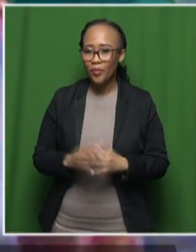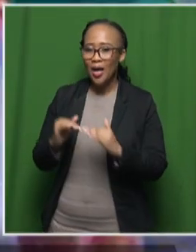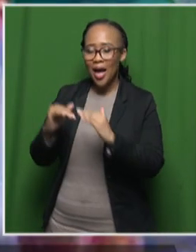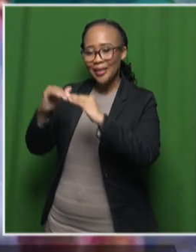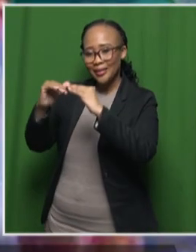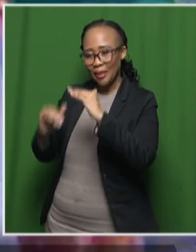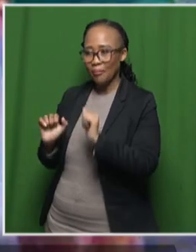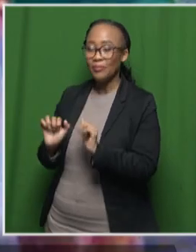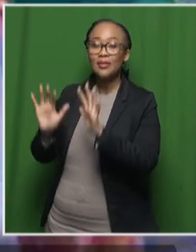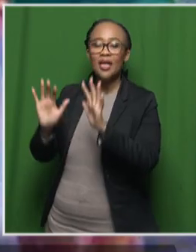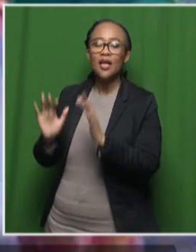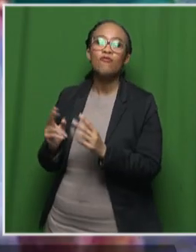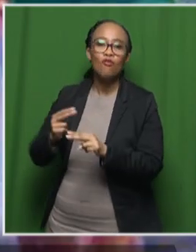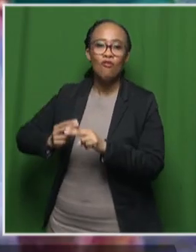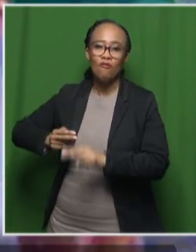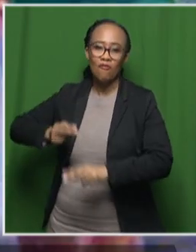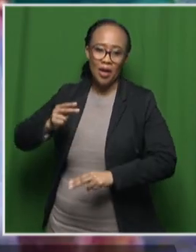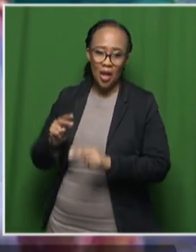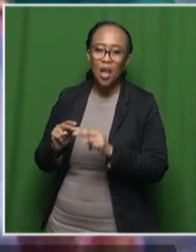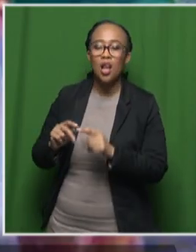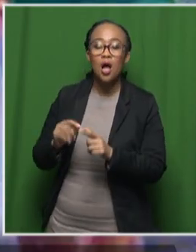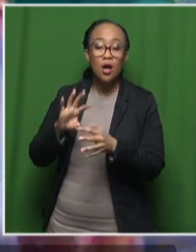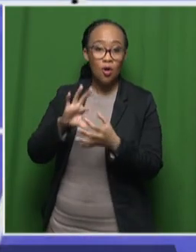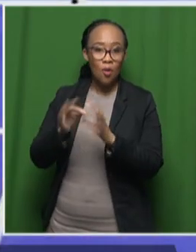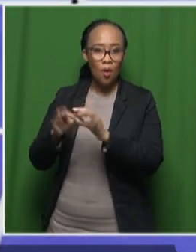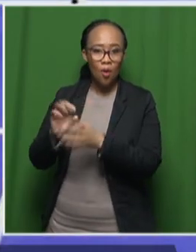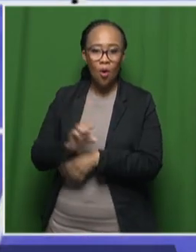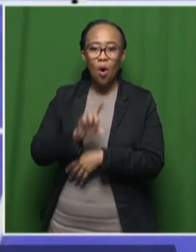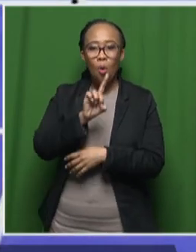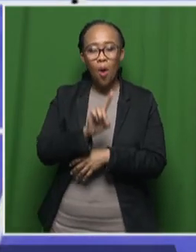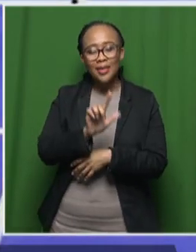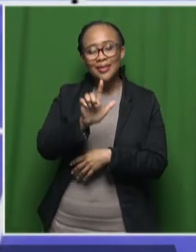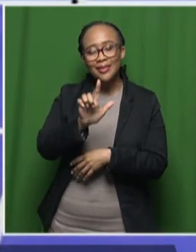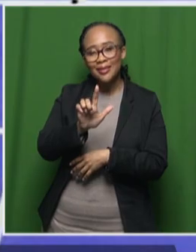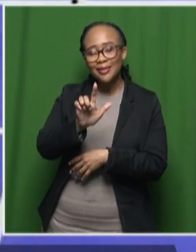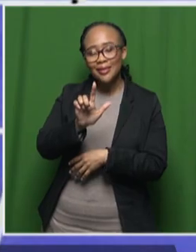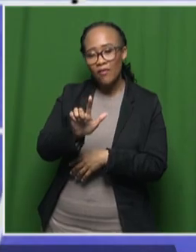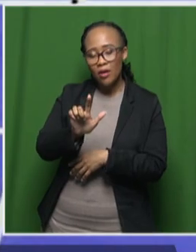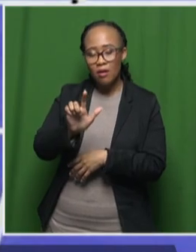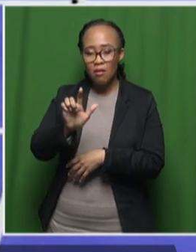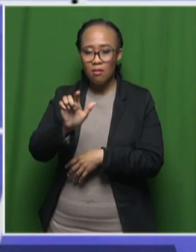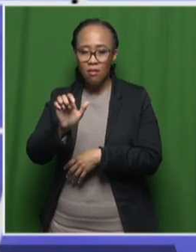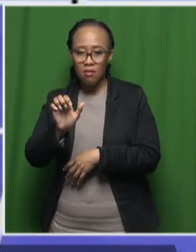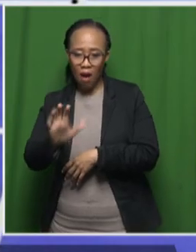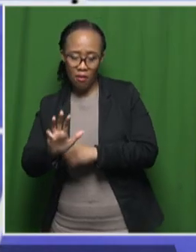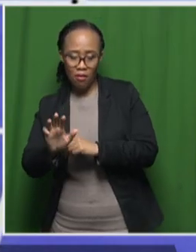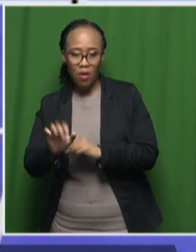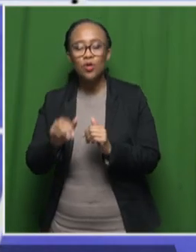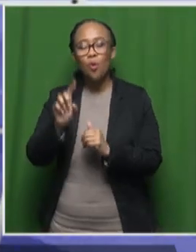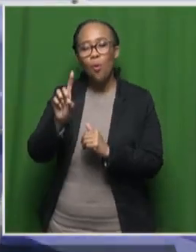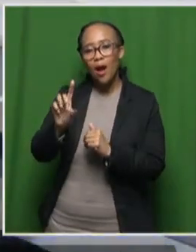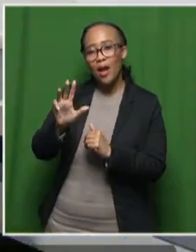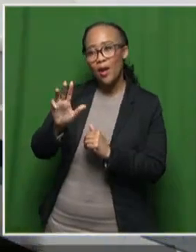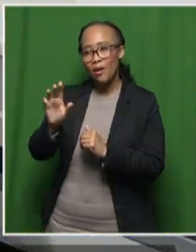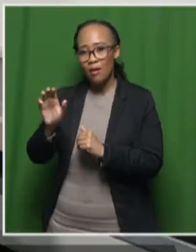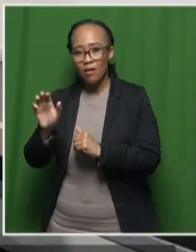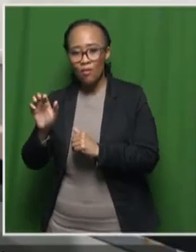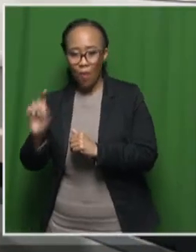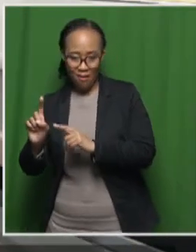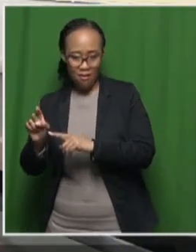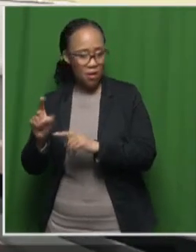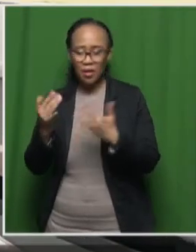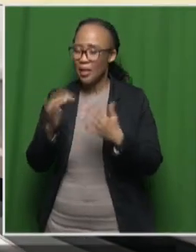an Olympic final, and to be that close from 9:79 to 9:91, that's guys, it's a split second. It's nothing. Yeah.